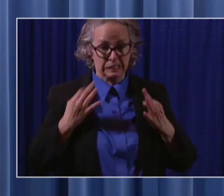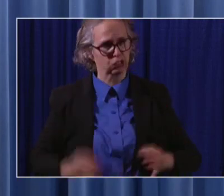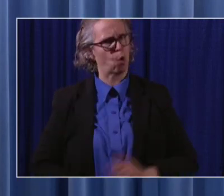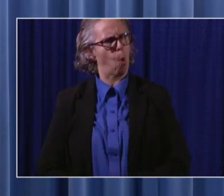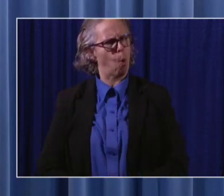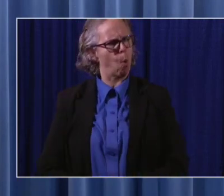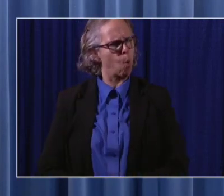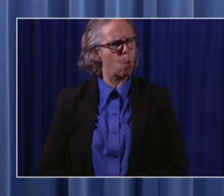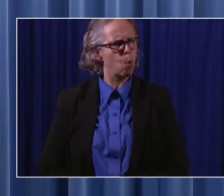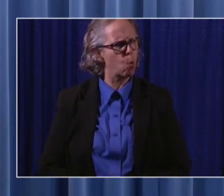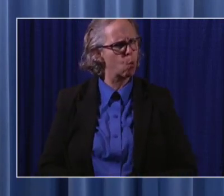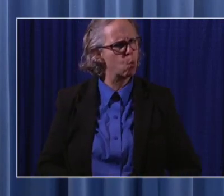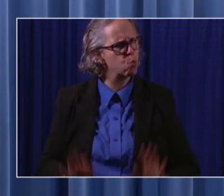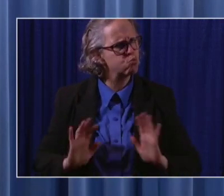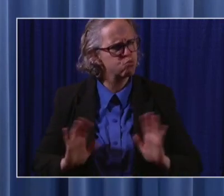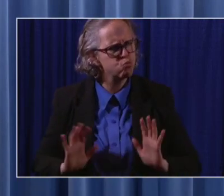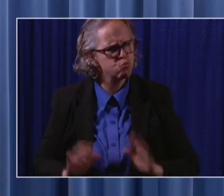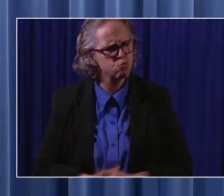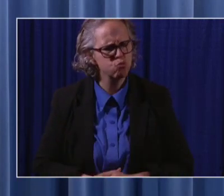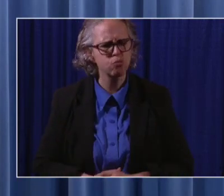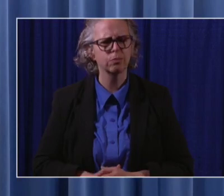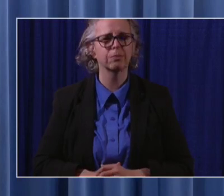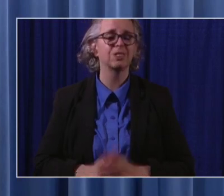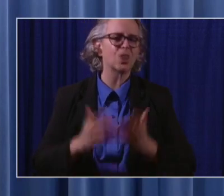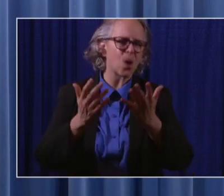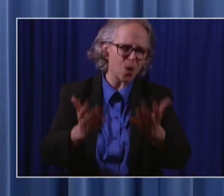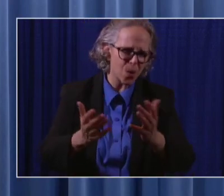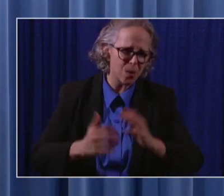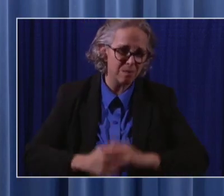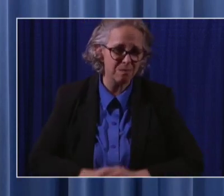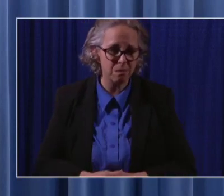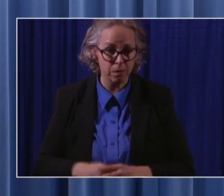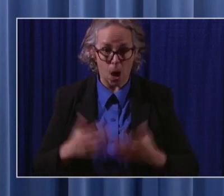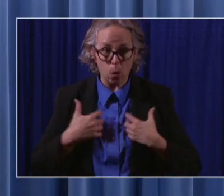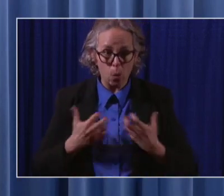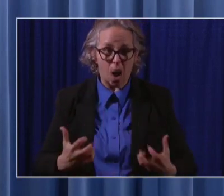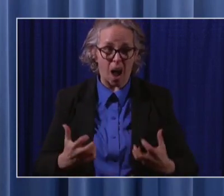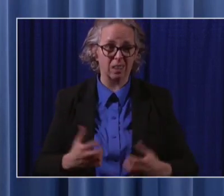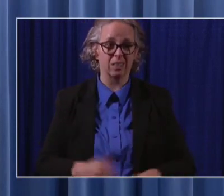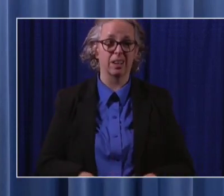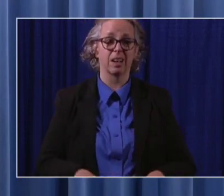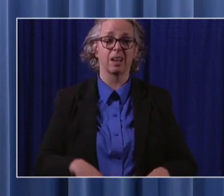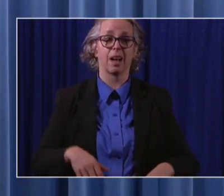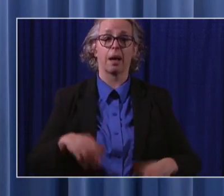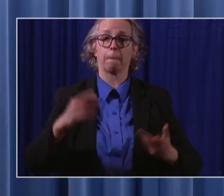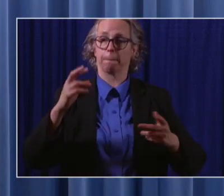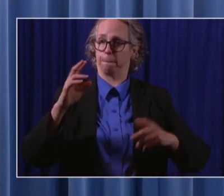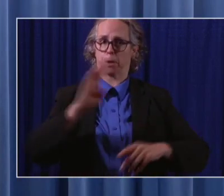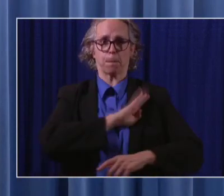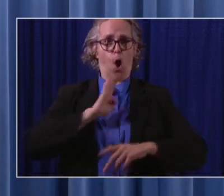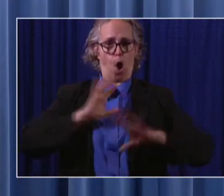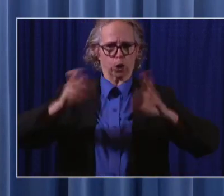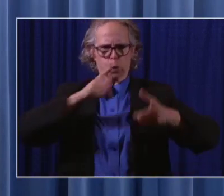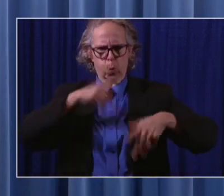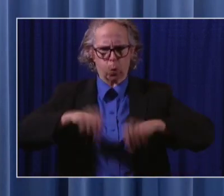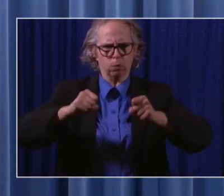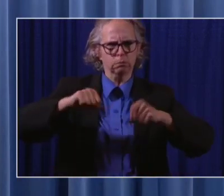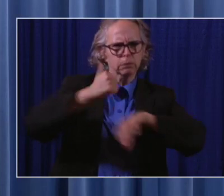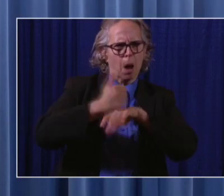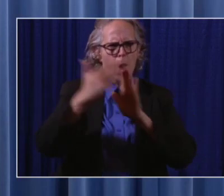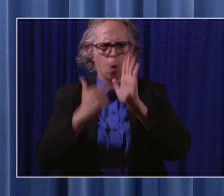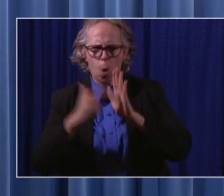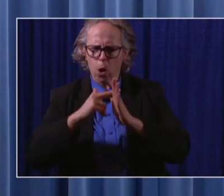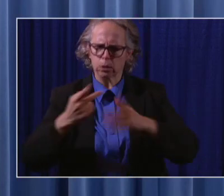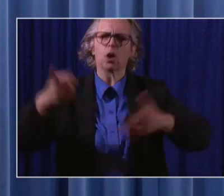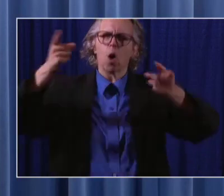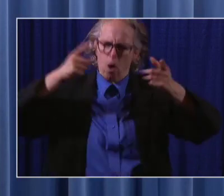So, in summary, I want our regulators in Ohio to do what they should do, which is seek the truth,